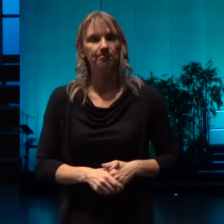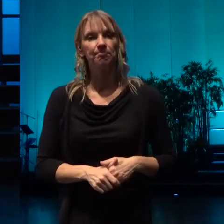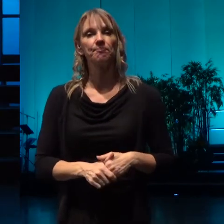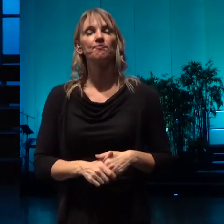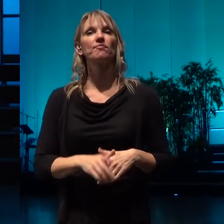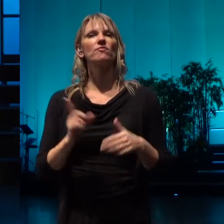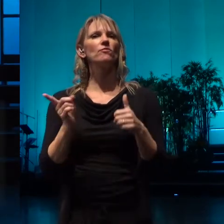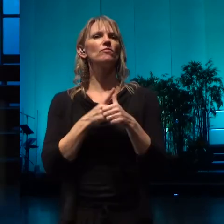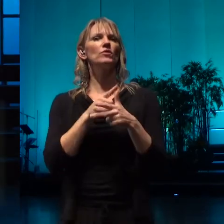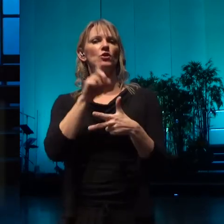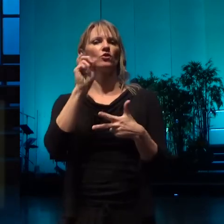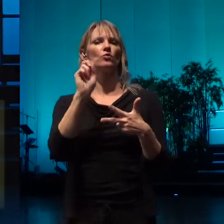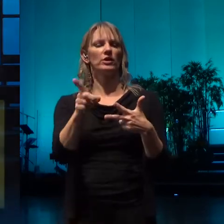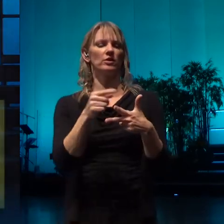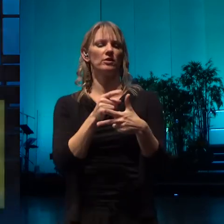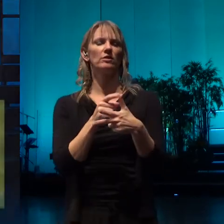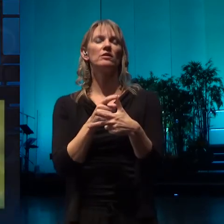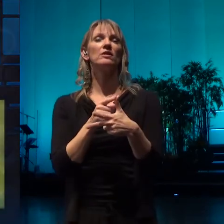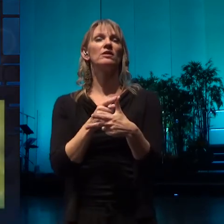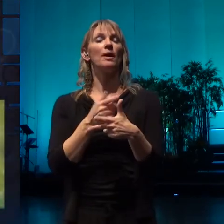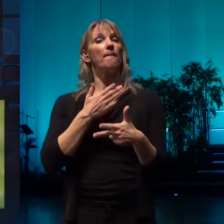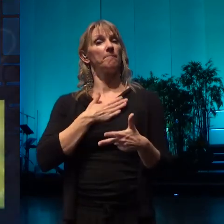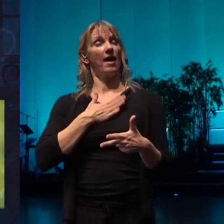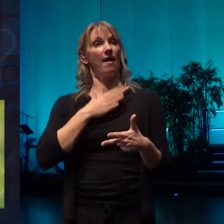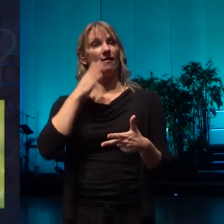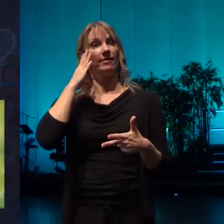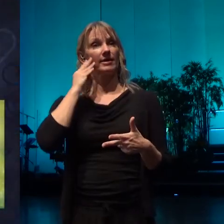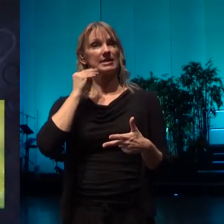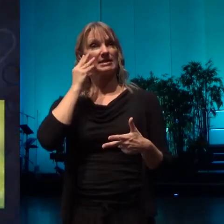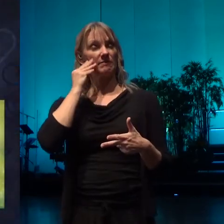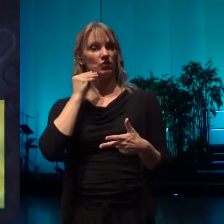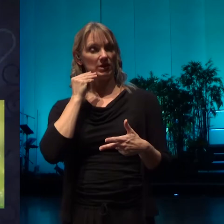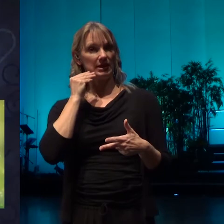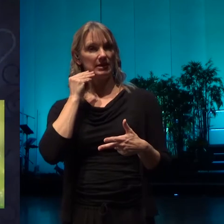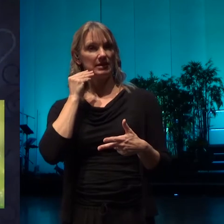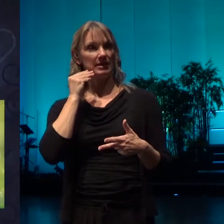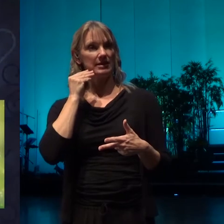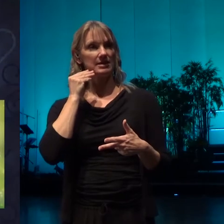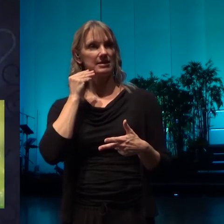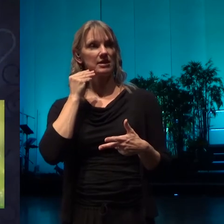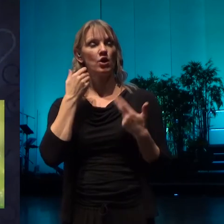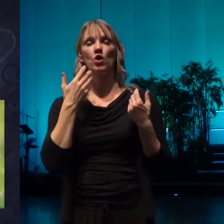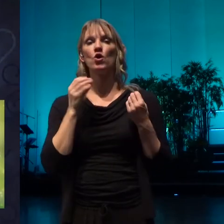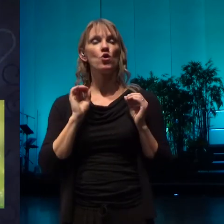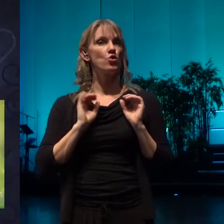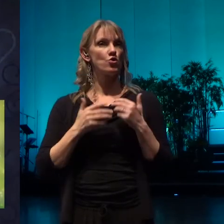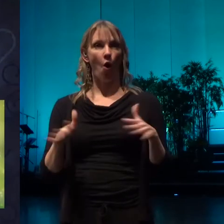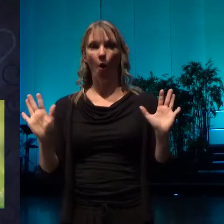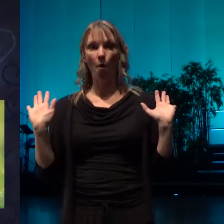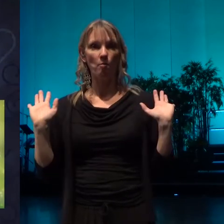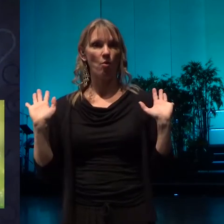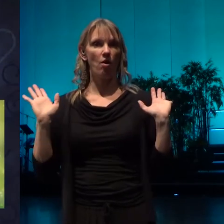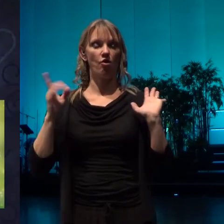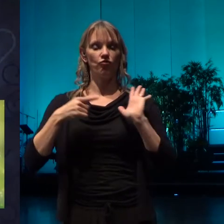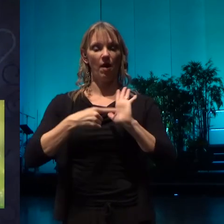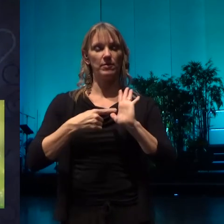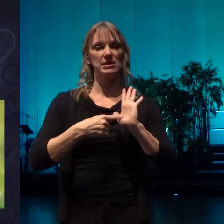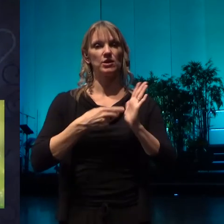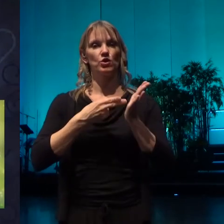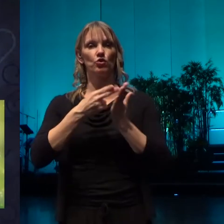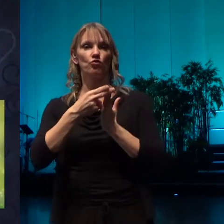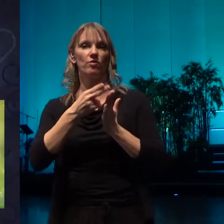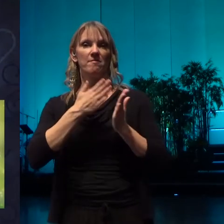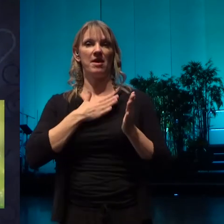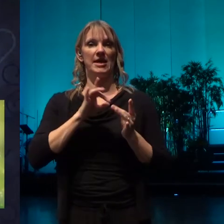And his first question is, what in my experience no longer represents the truth of my spiritual